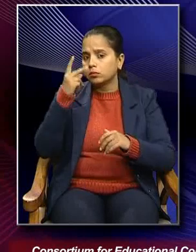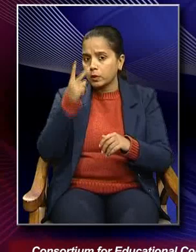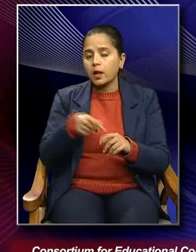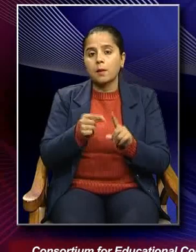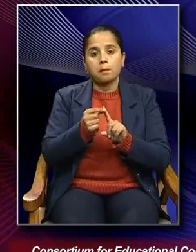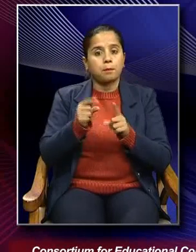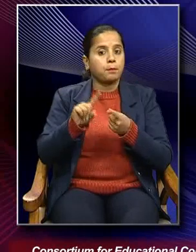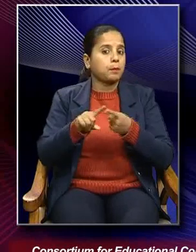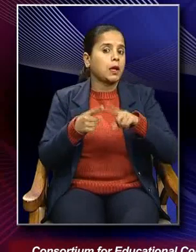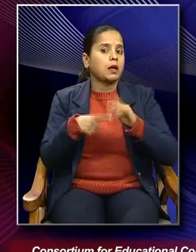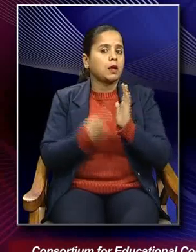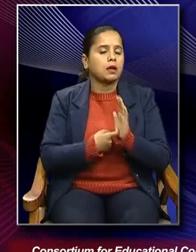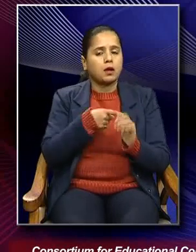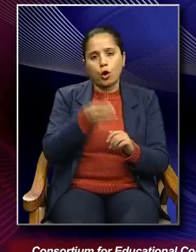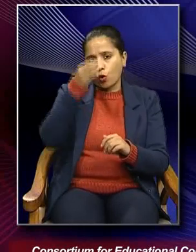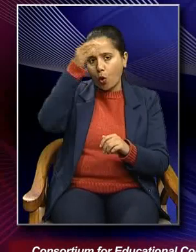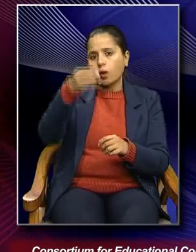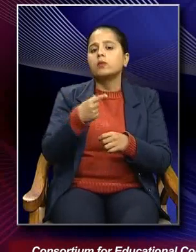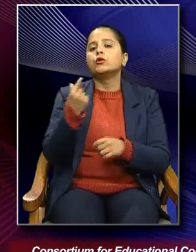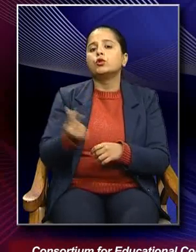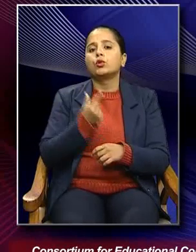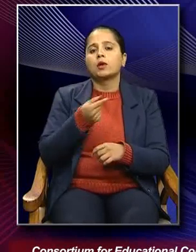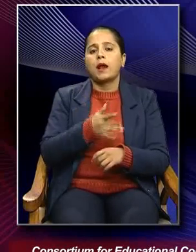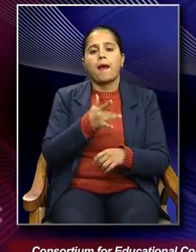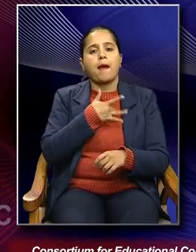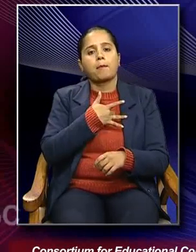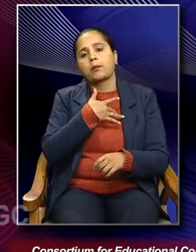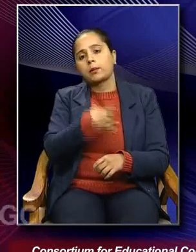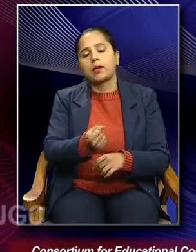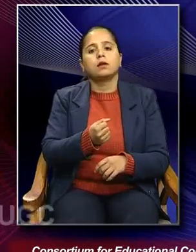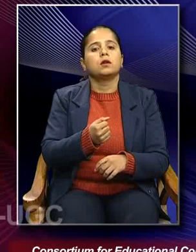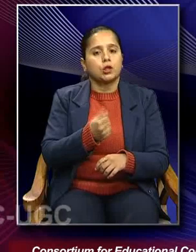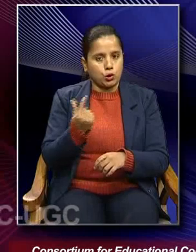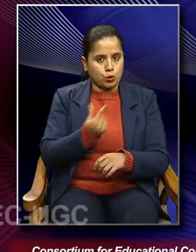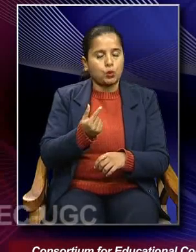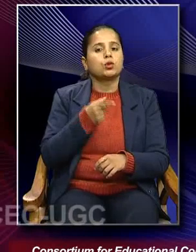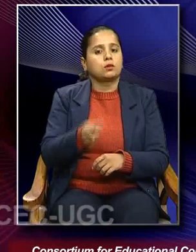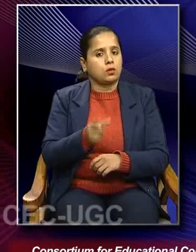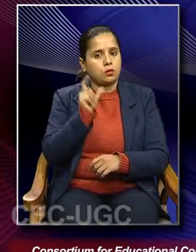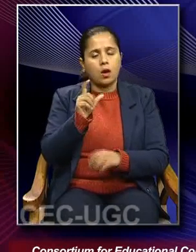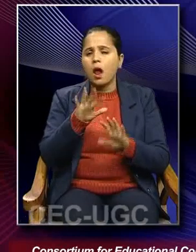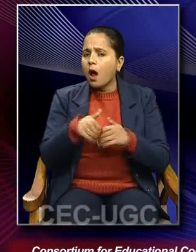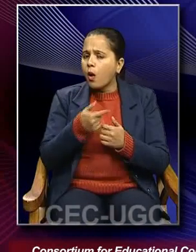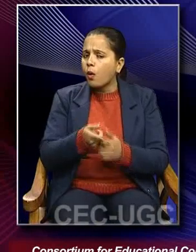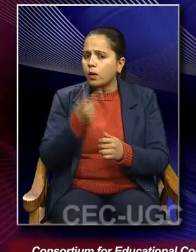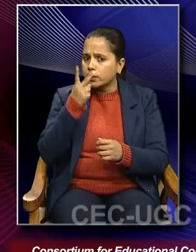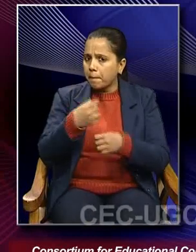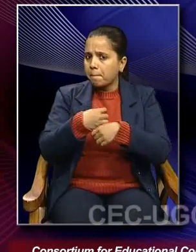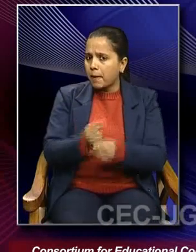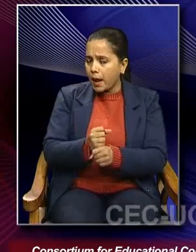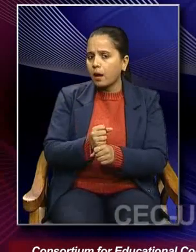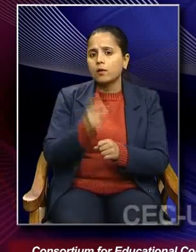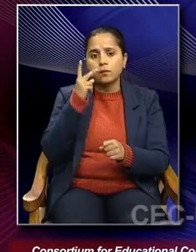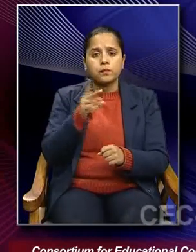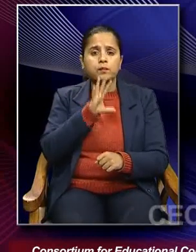Berger uses the concept of habitualization. Now, how do we construct is